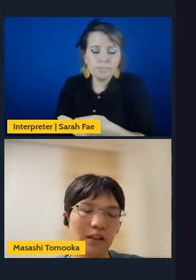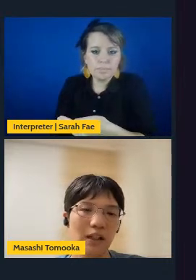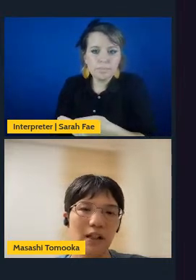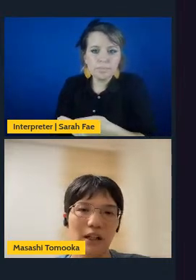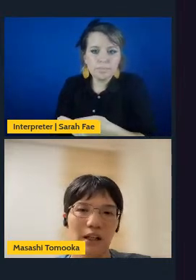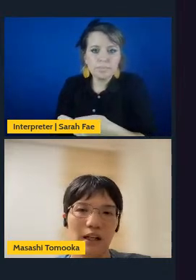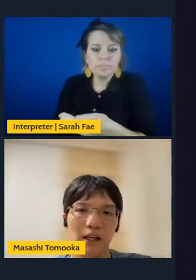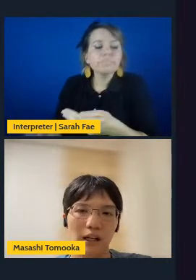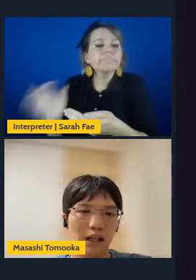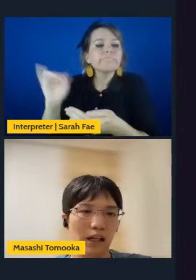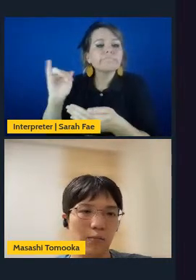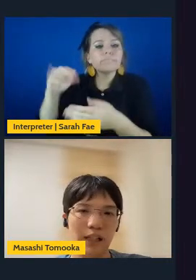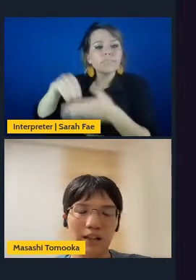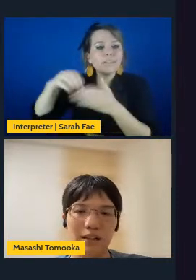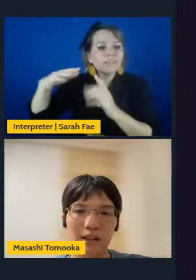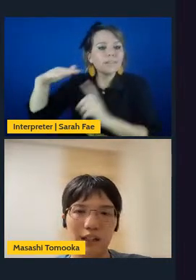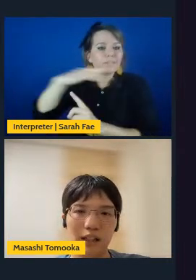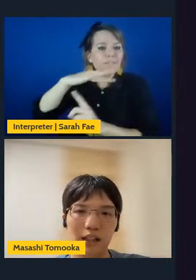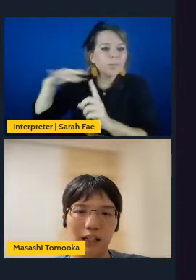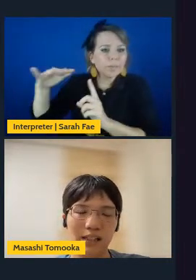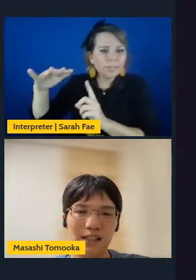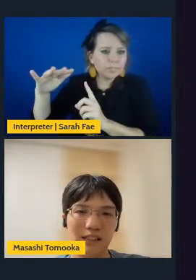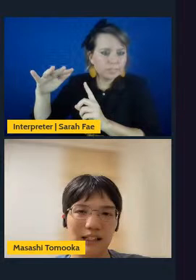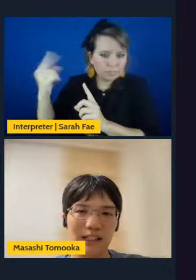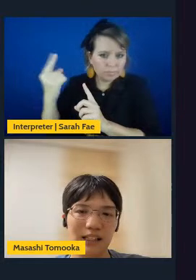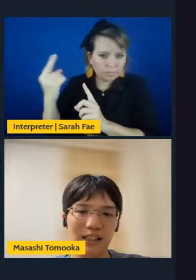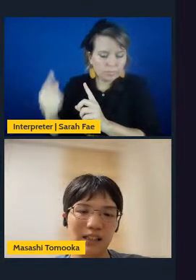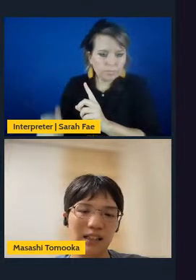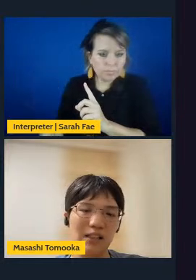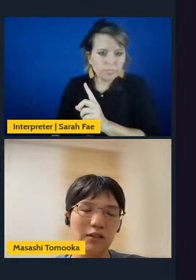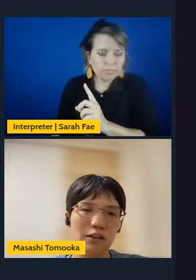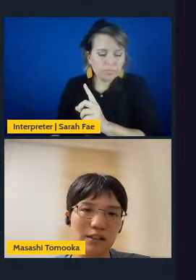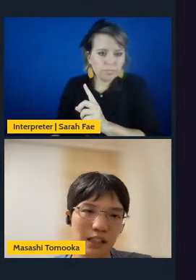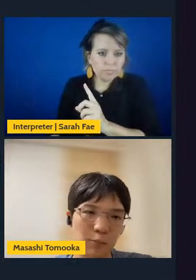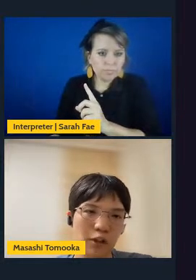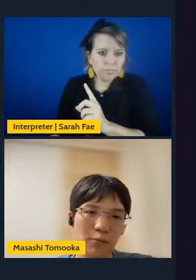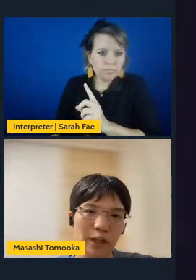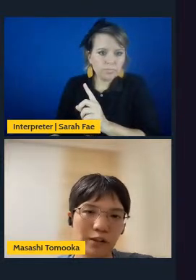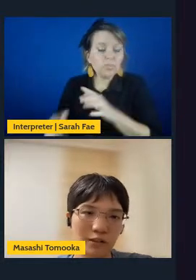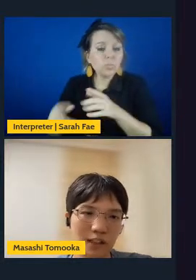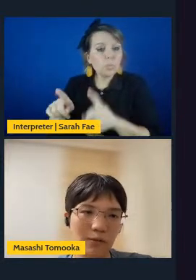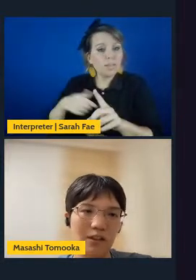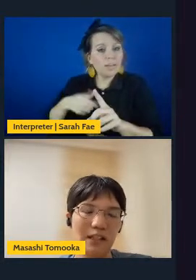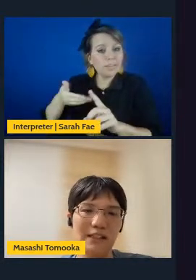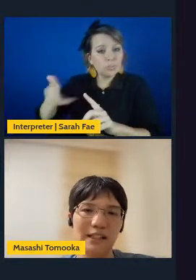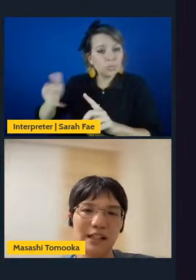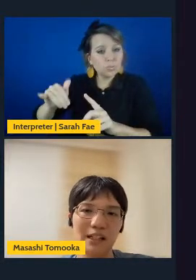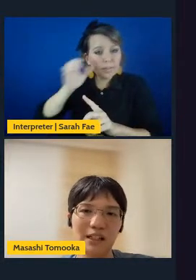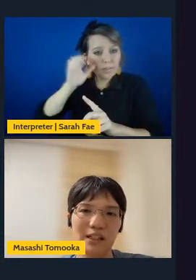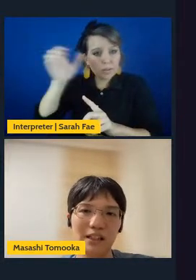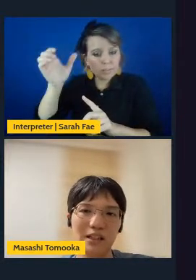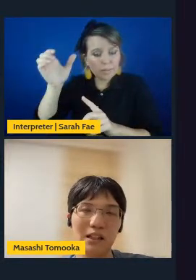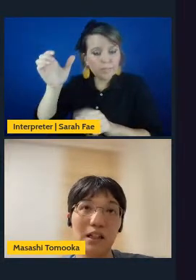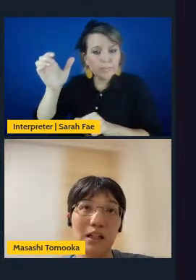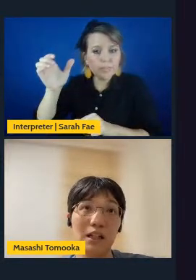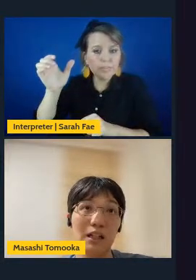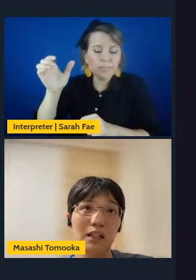environment. But as I introduced the deploy time value concept, they